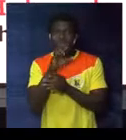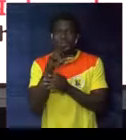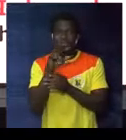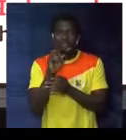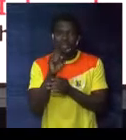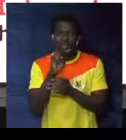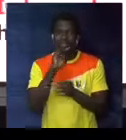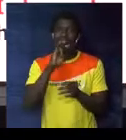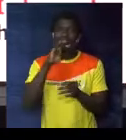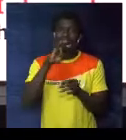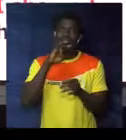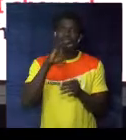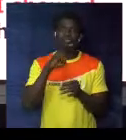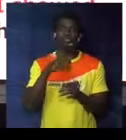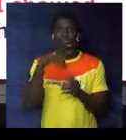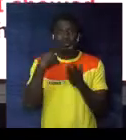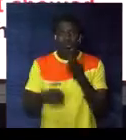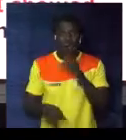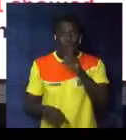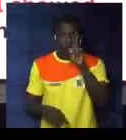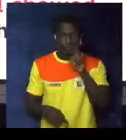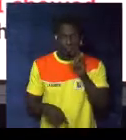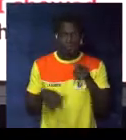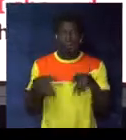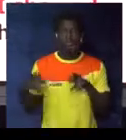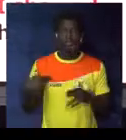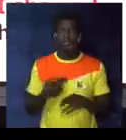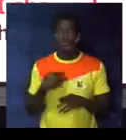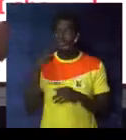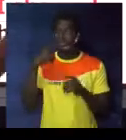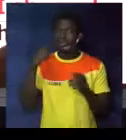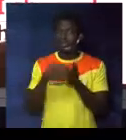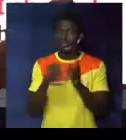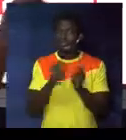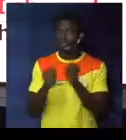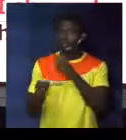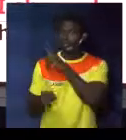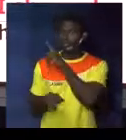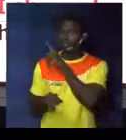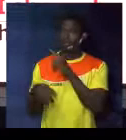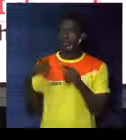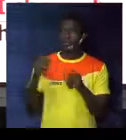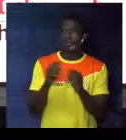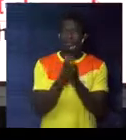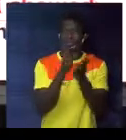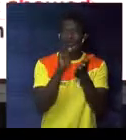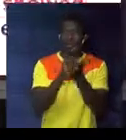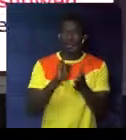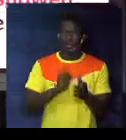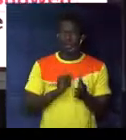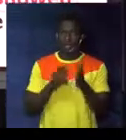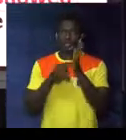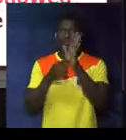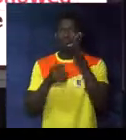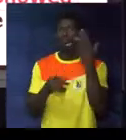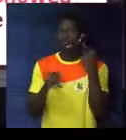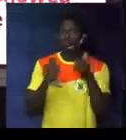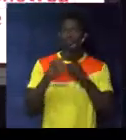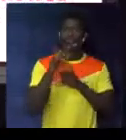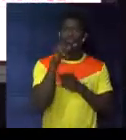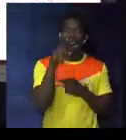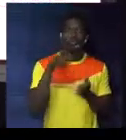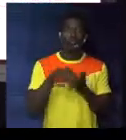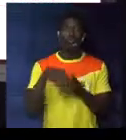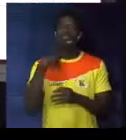clause in the sentence is what? Let's say it together. the book that I showed to